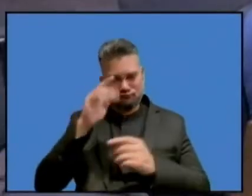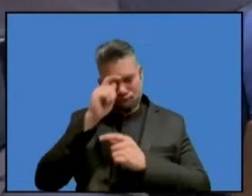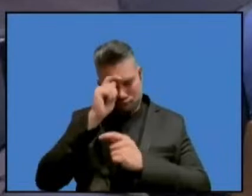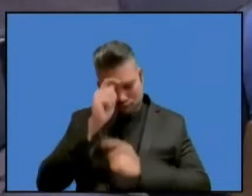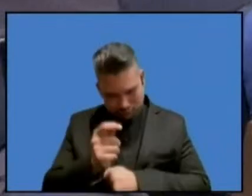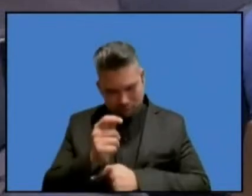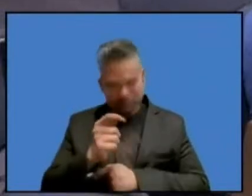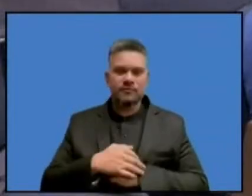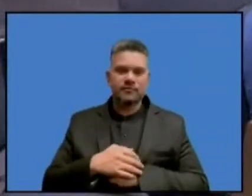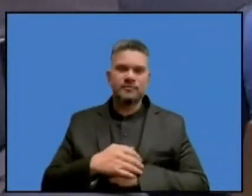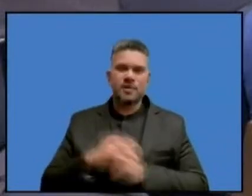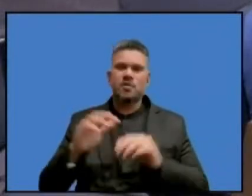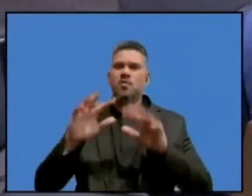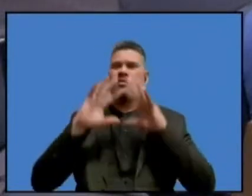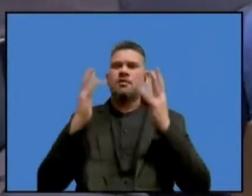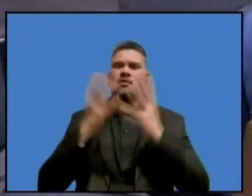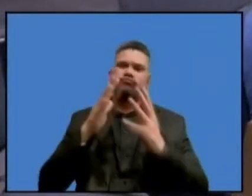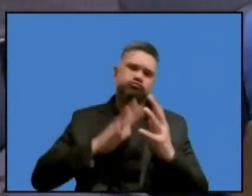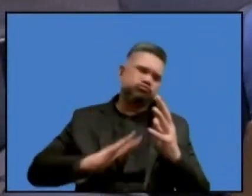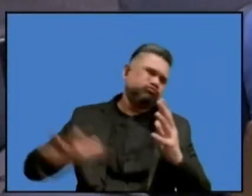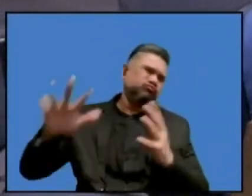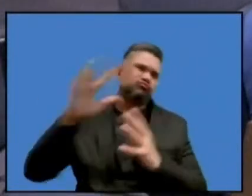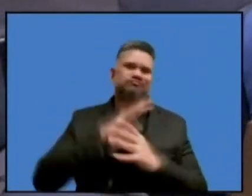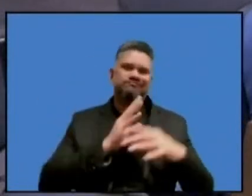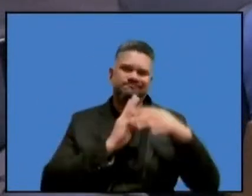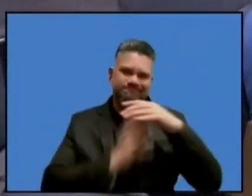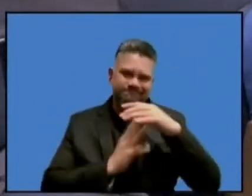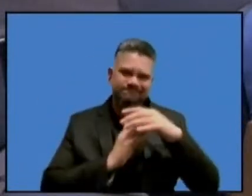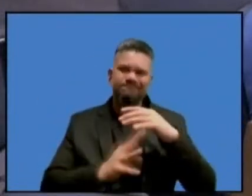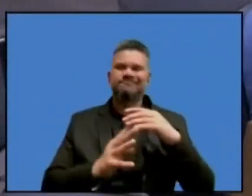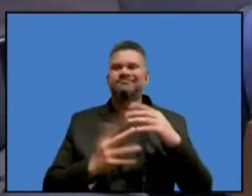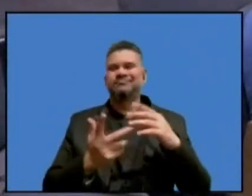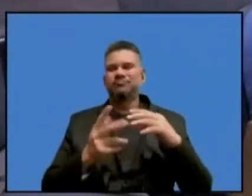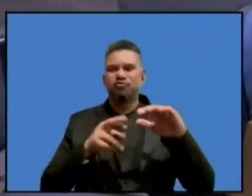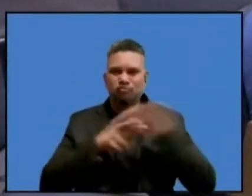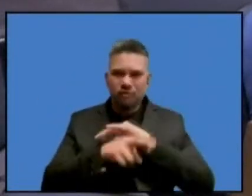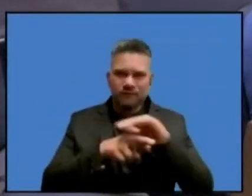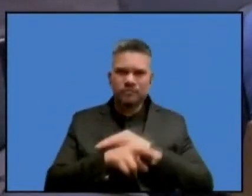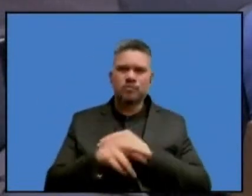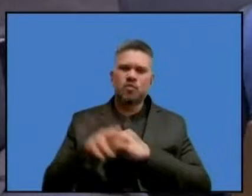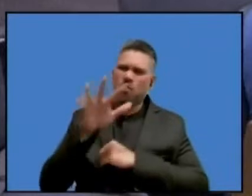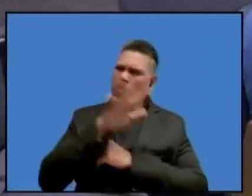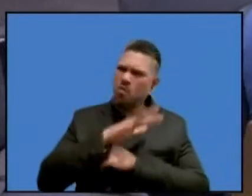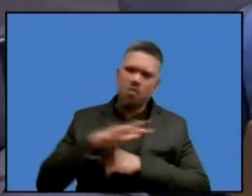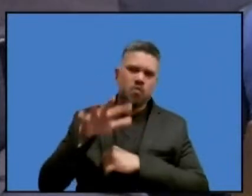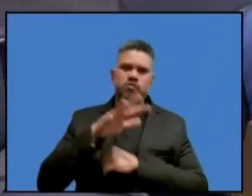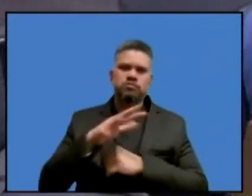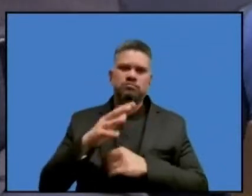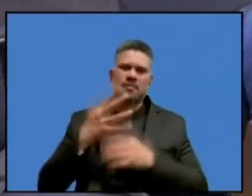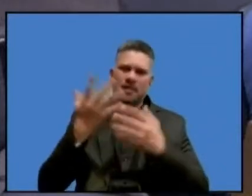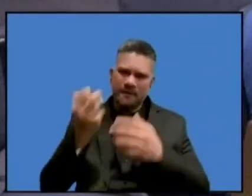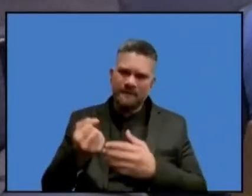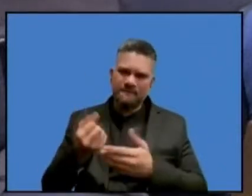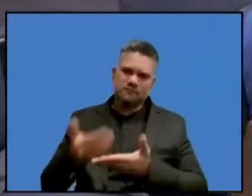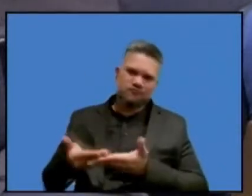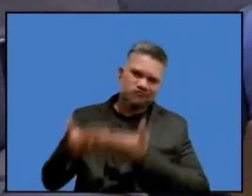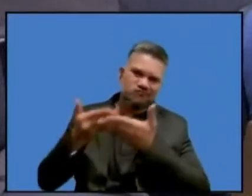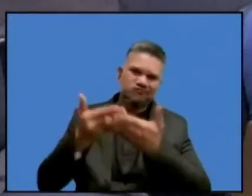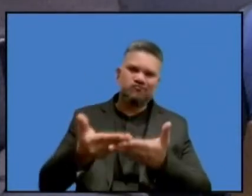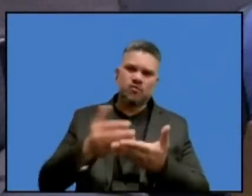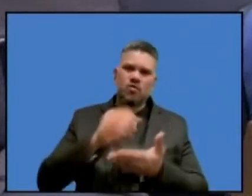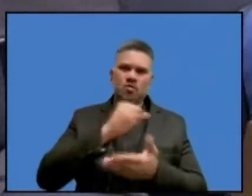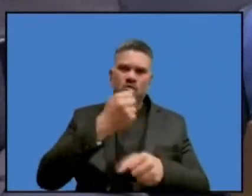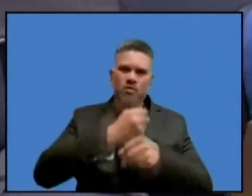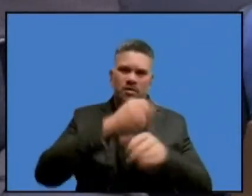seekers, and irregular migrants hold the potential to make significant contributions to the sustainable development of their hosting countries.